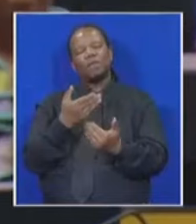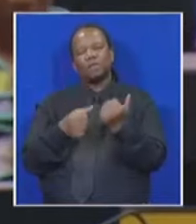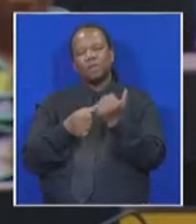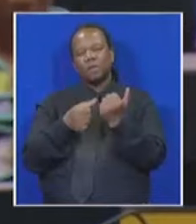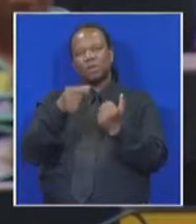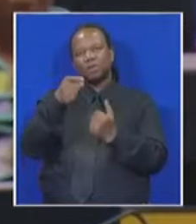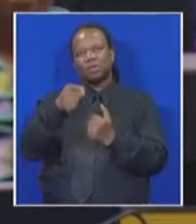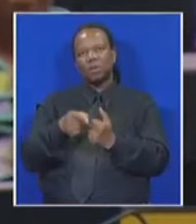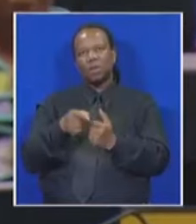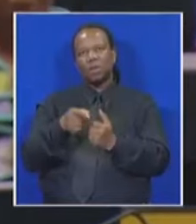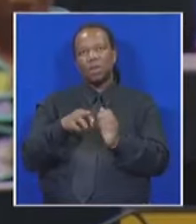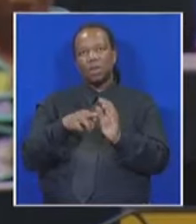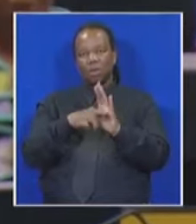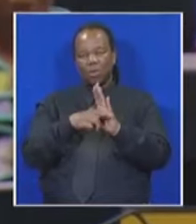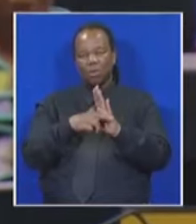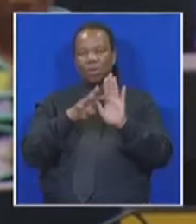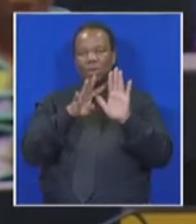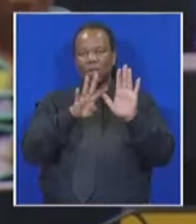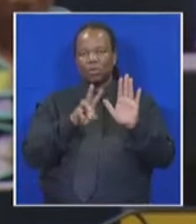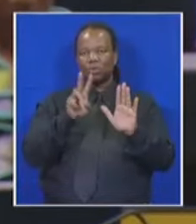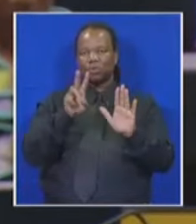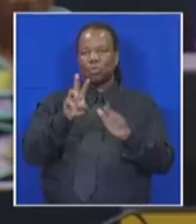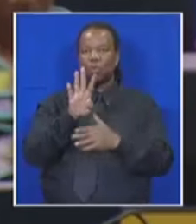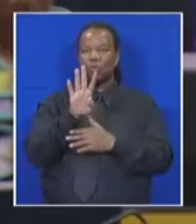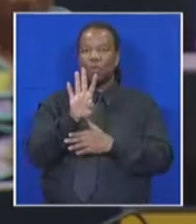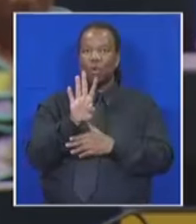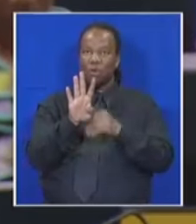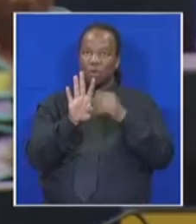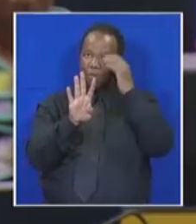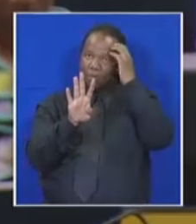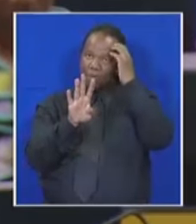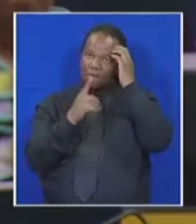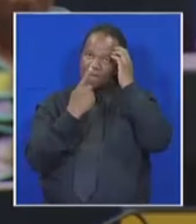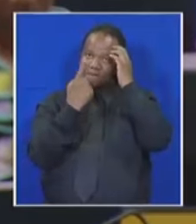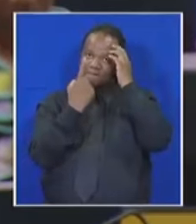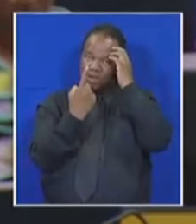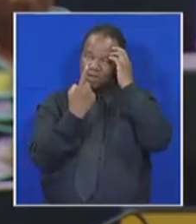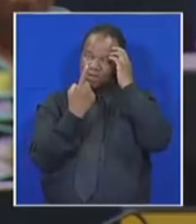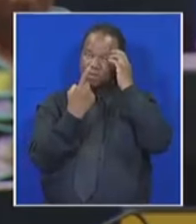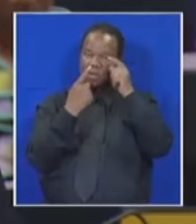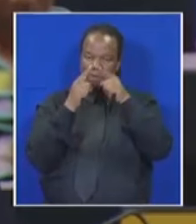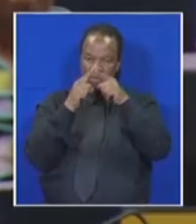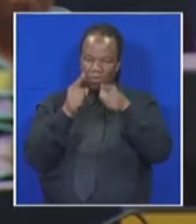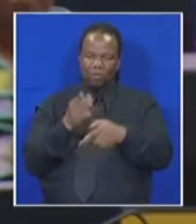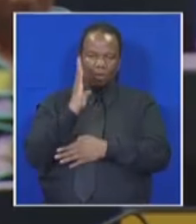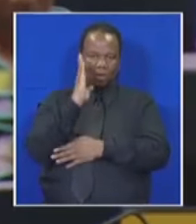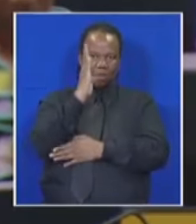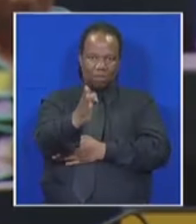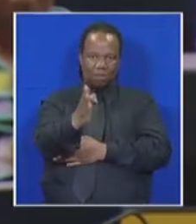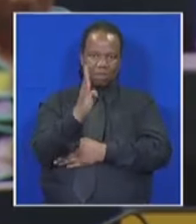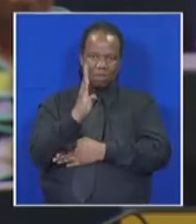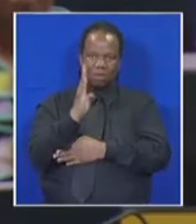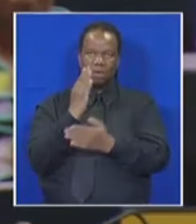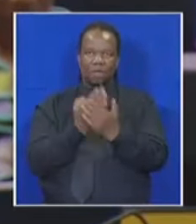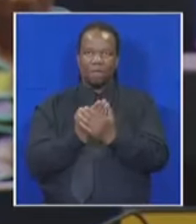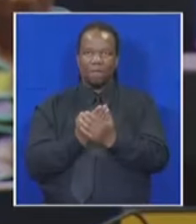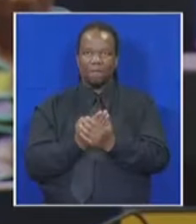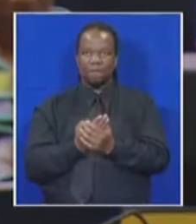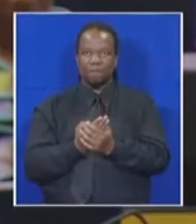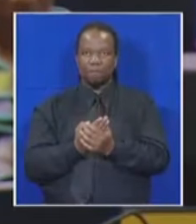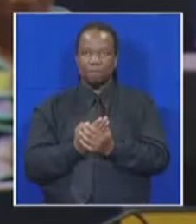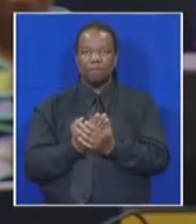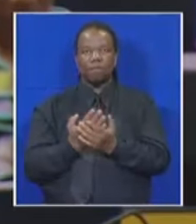in terms of Rule 92.4, which says that I'm allowed to address you on a point of order. Yes. You asked us to give our input with